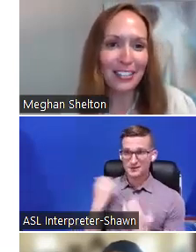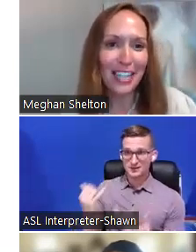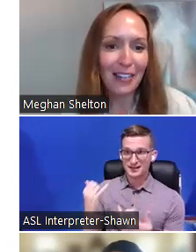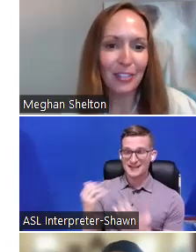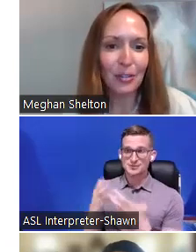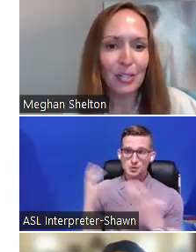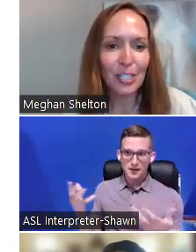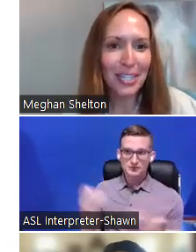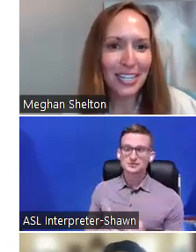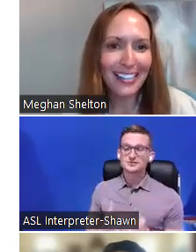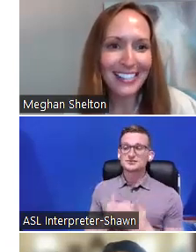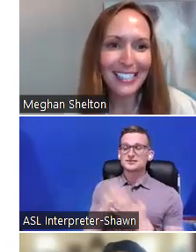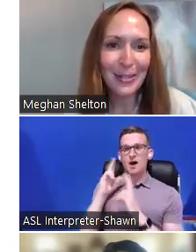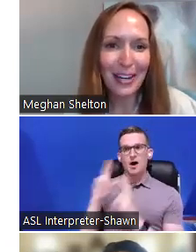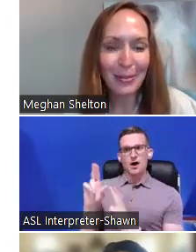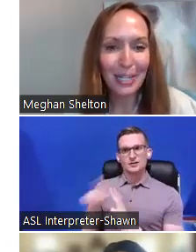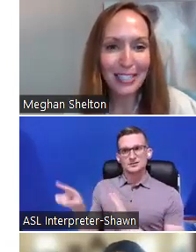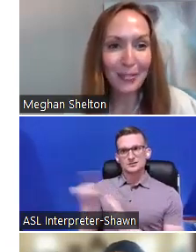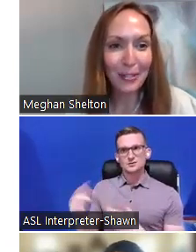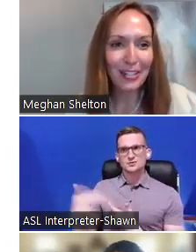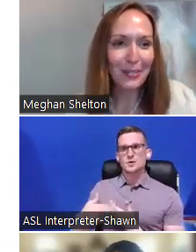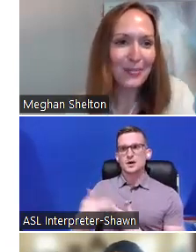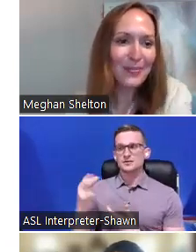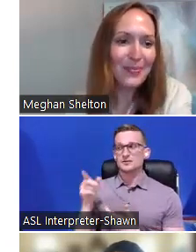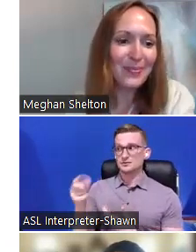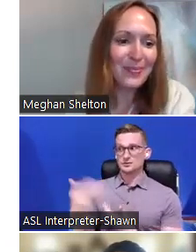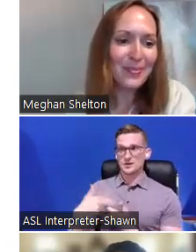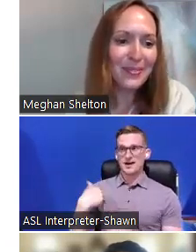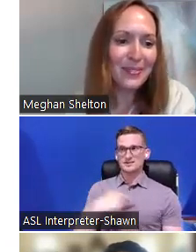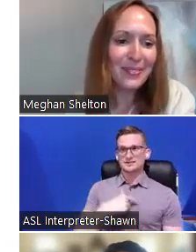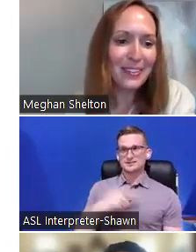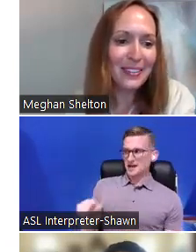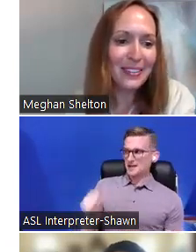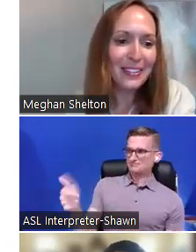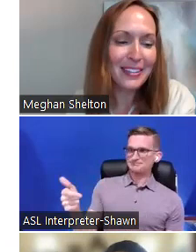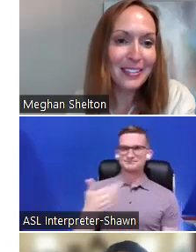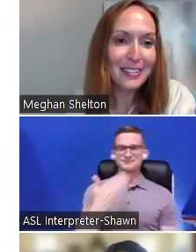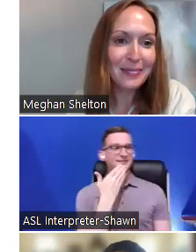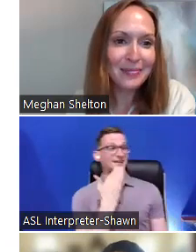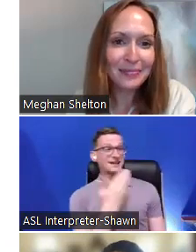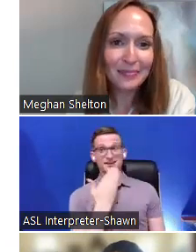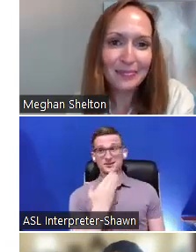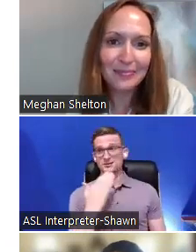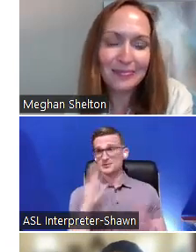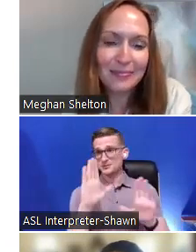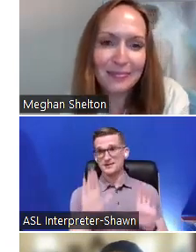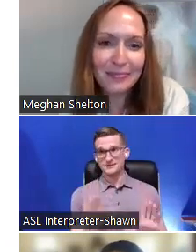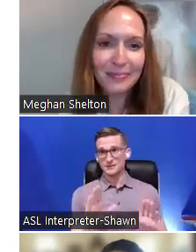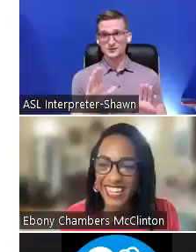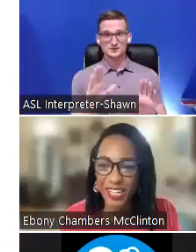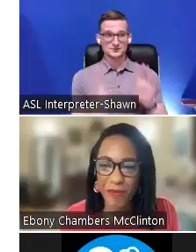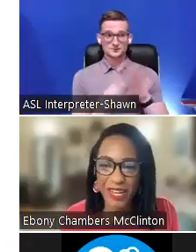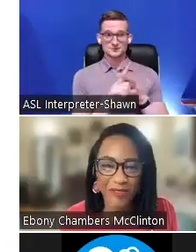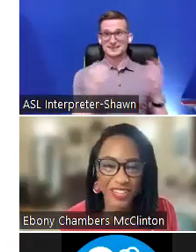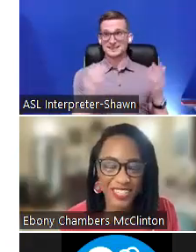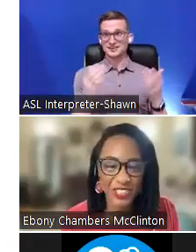honor to have you joining us. So I will pass the floor to you. Thank you, and it's a pleasure to be here. Hi, everyone.